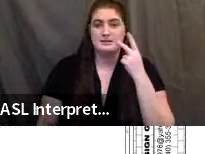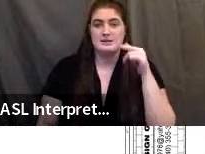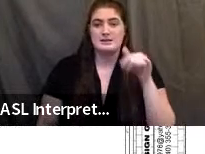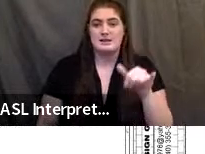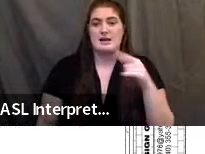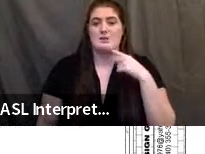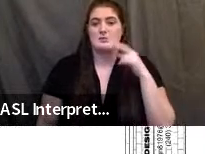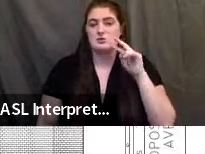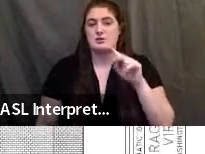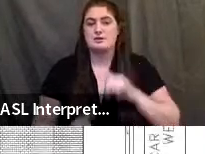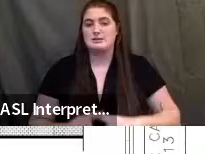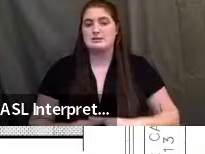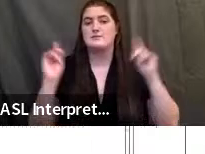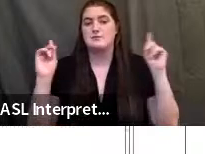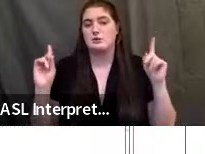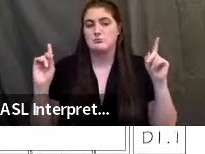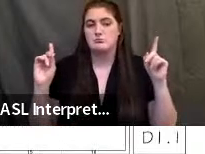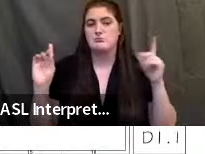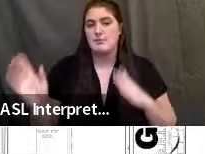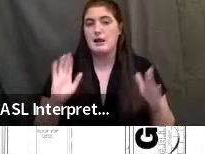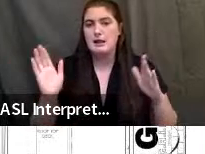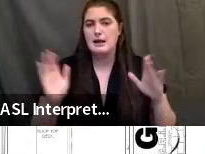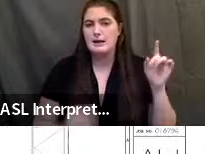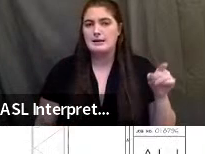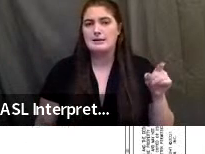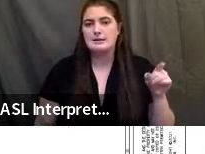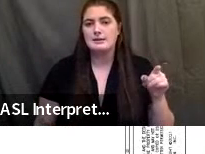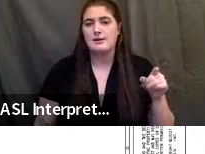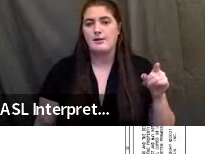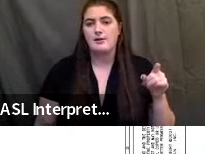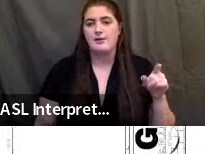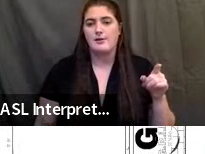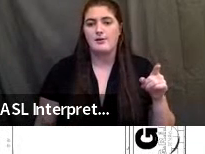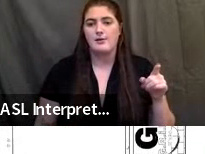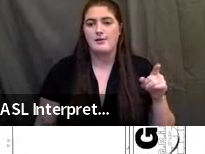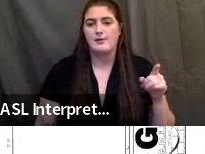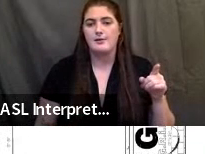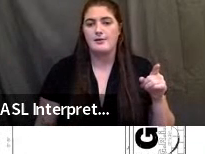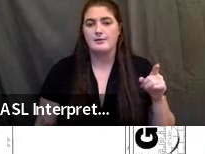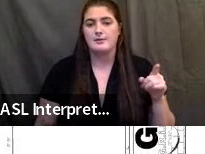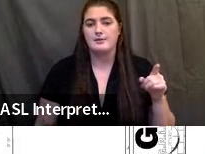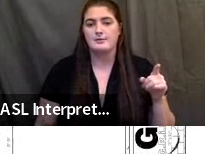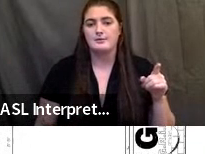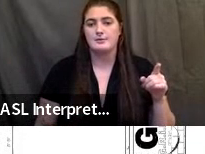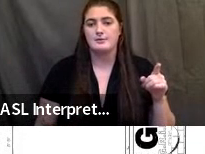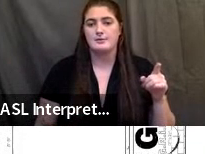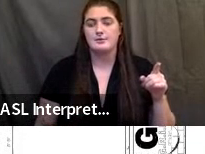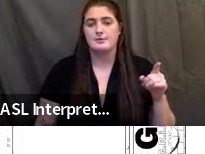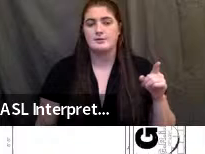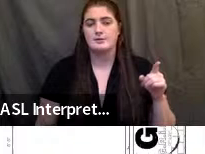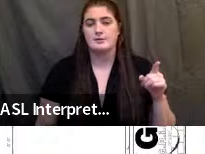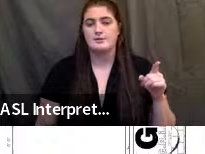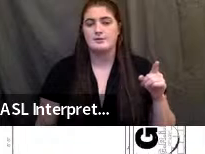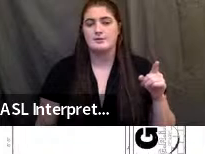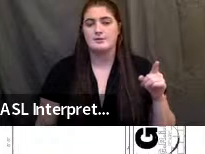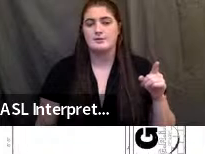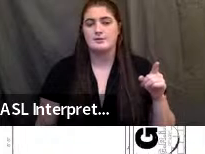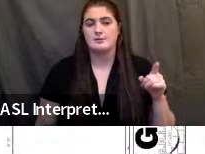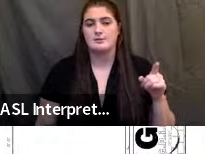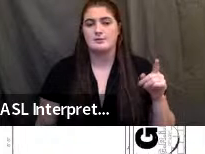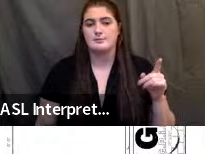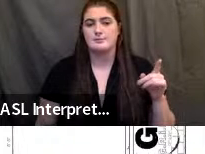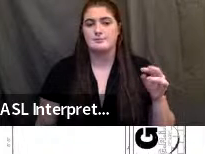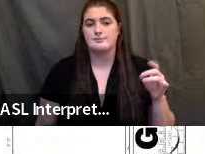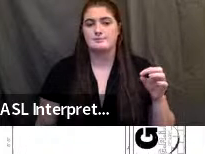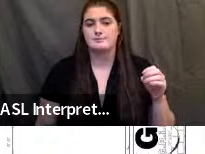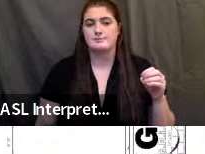different one. See if I can find the survey of the whole. That's what I should show is the whole house, the survey plat.